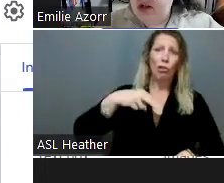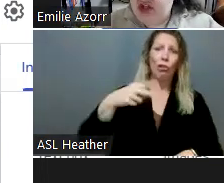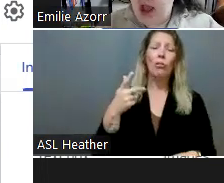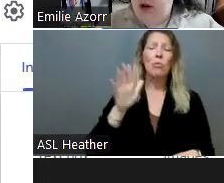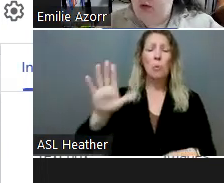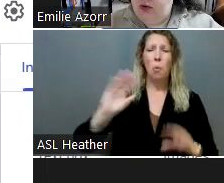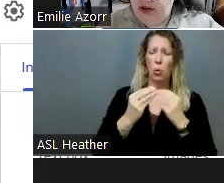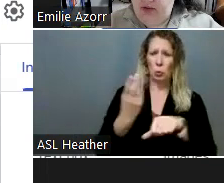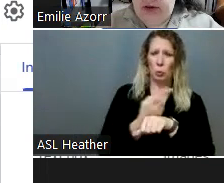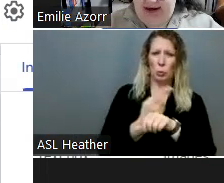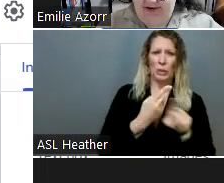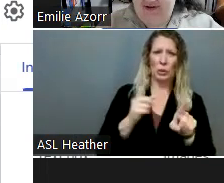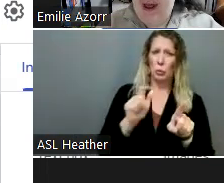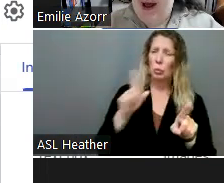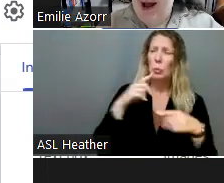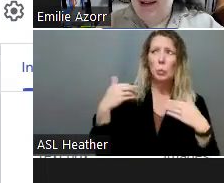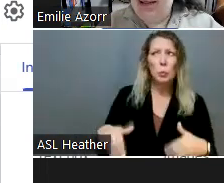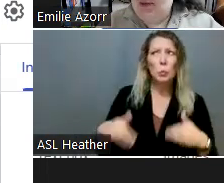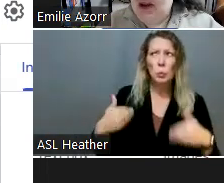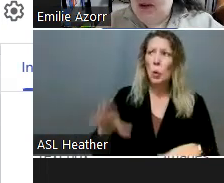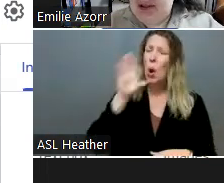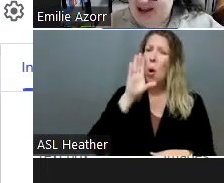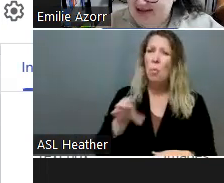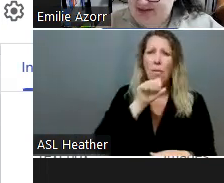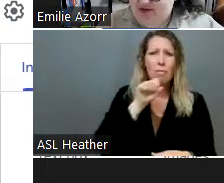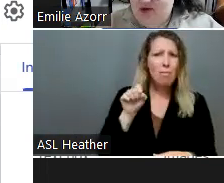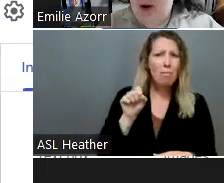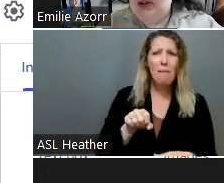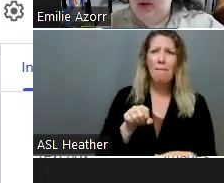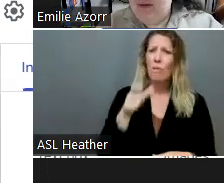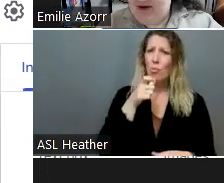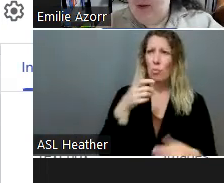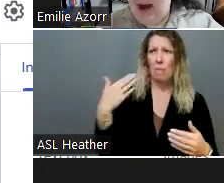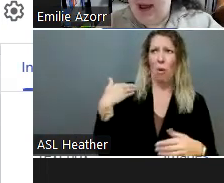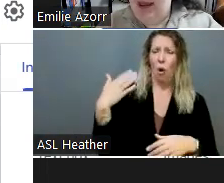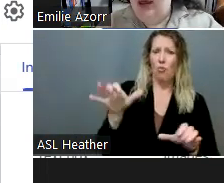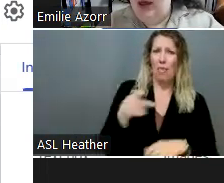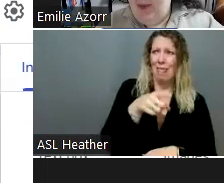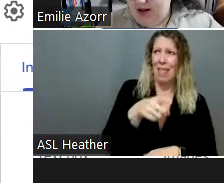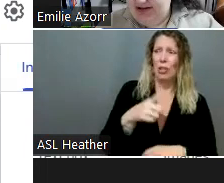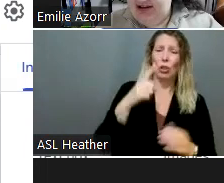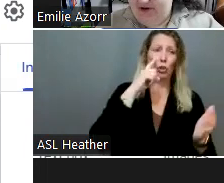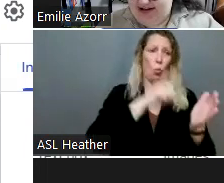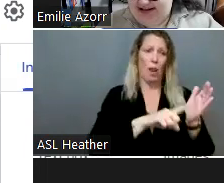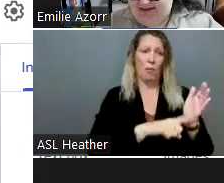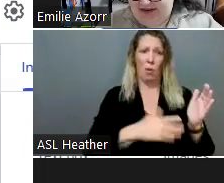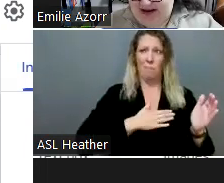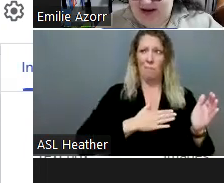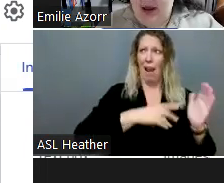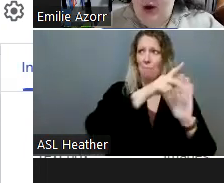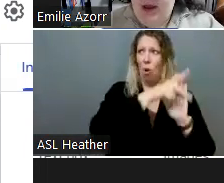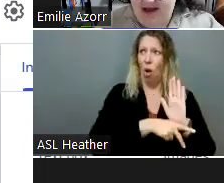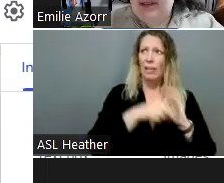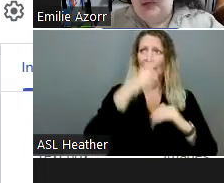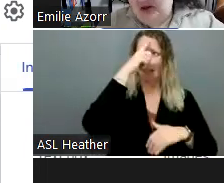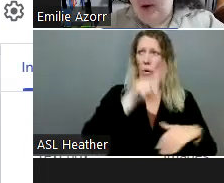like, gosh, I really would love someone who's done this before to review my policy for